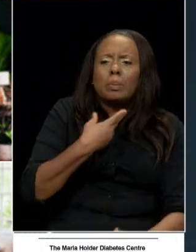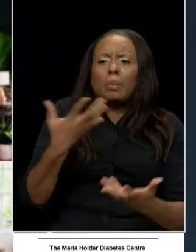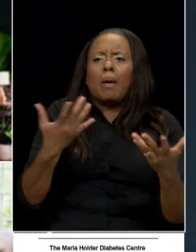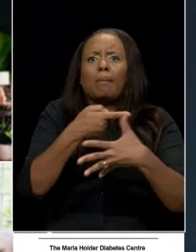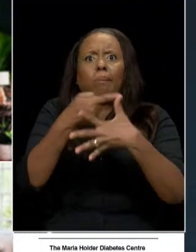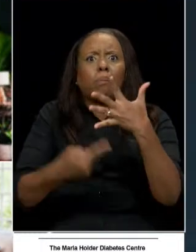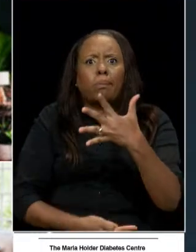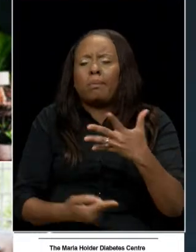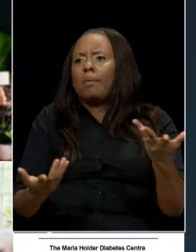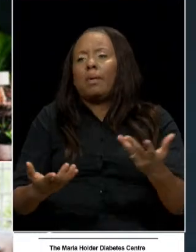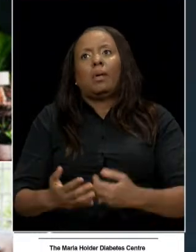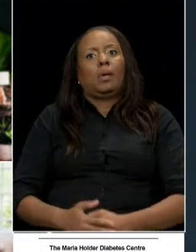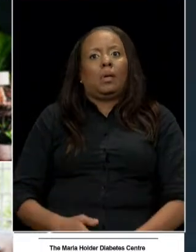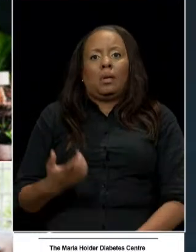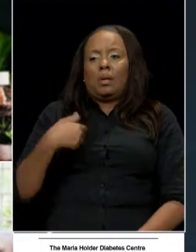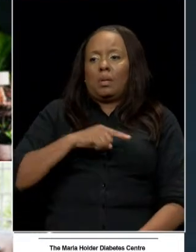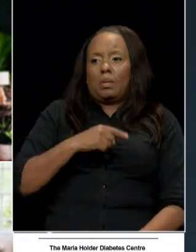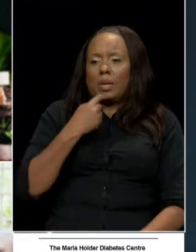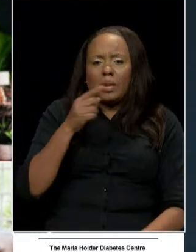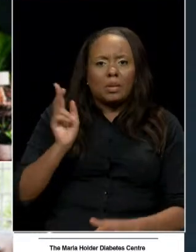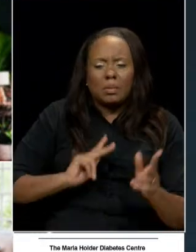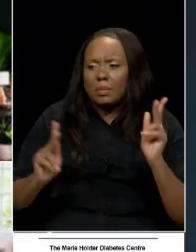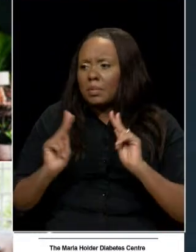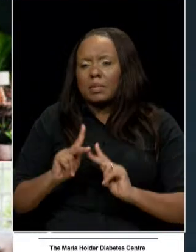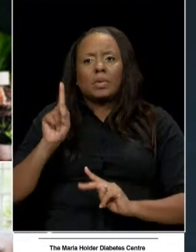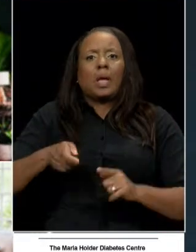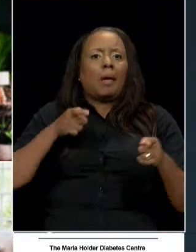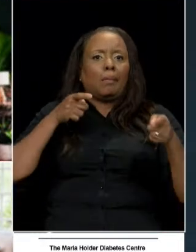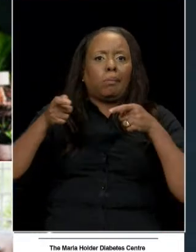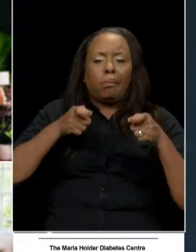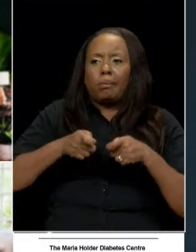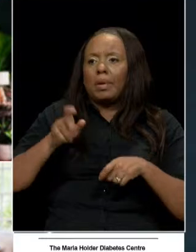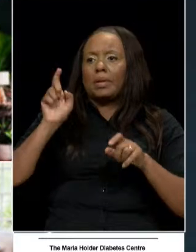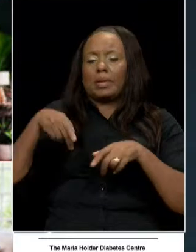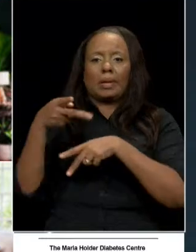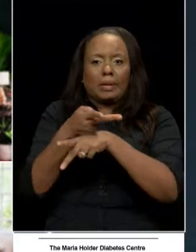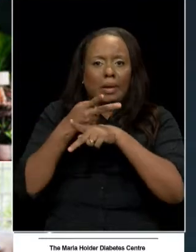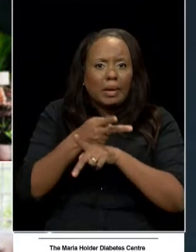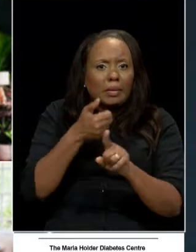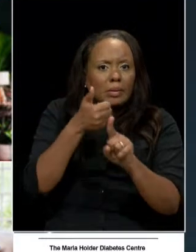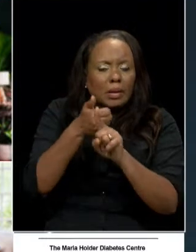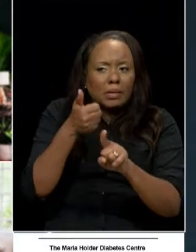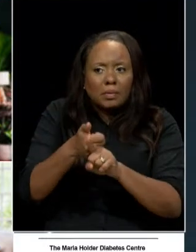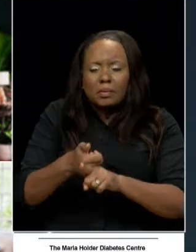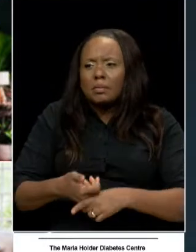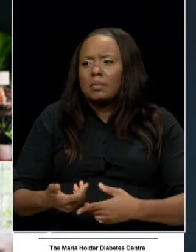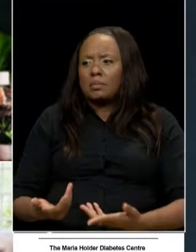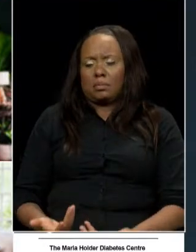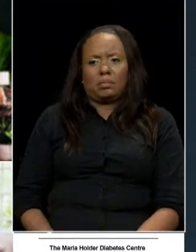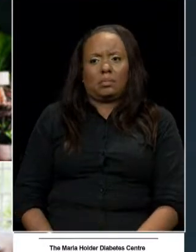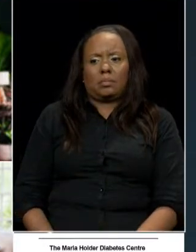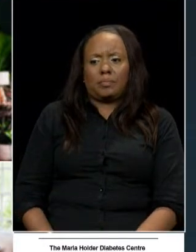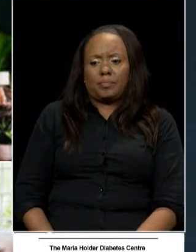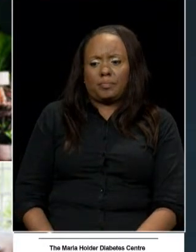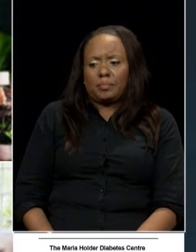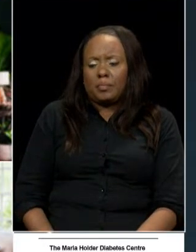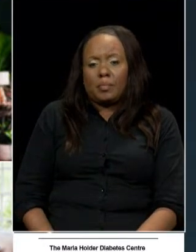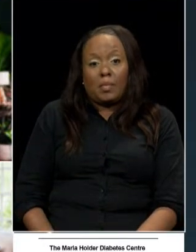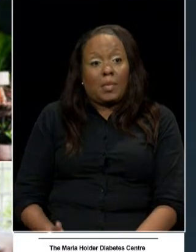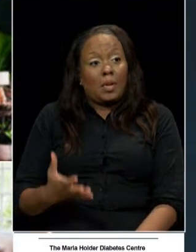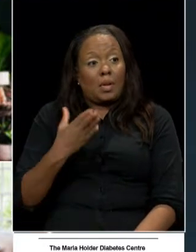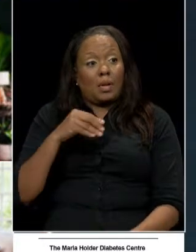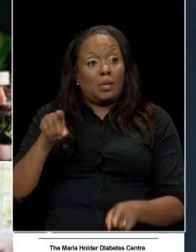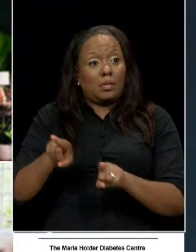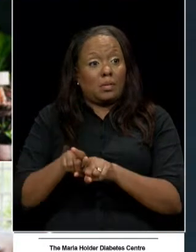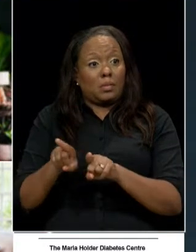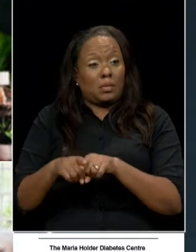you need to be controlled, you need to look after yourself and that sort of thing, and especially for the poor,